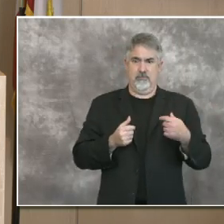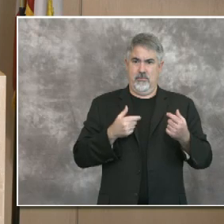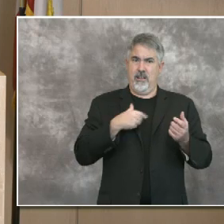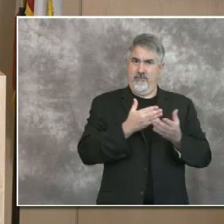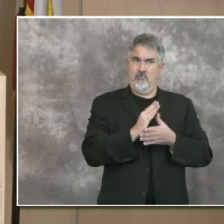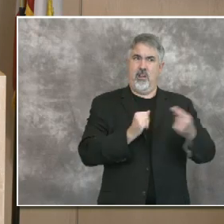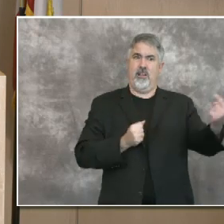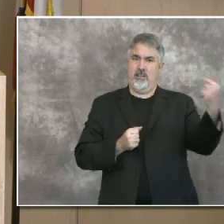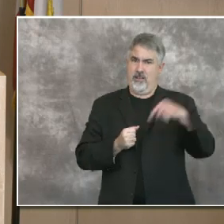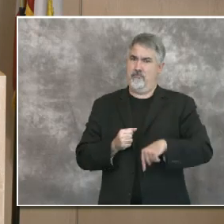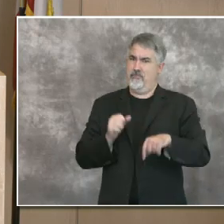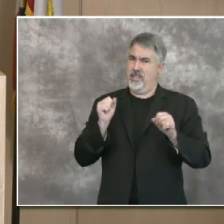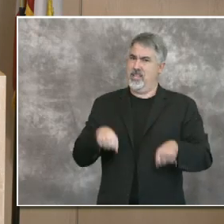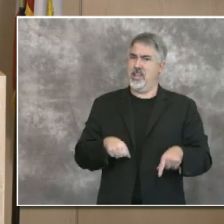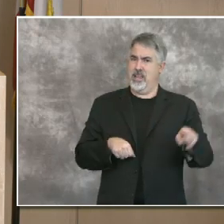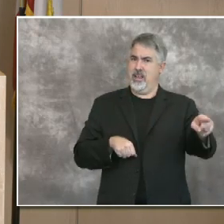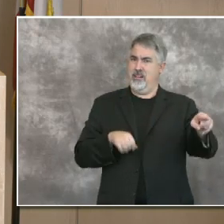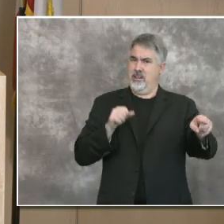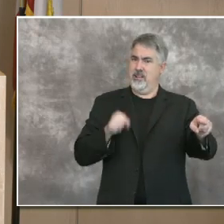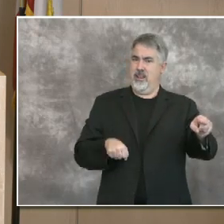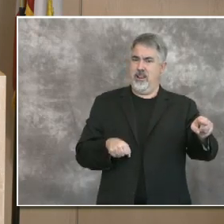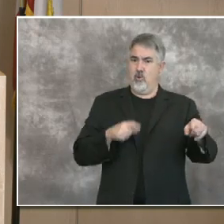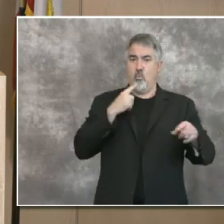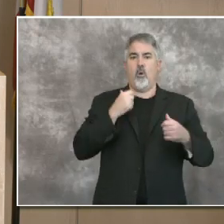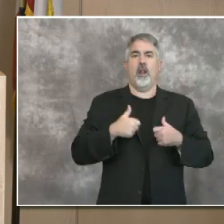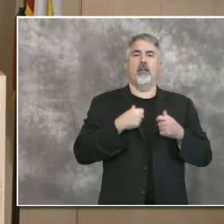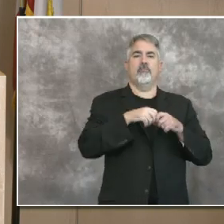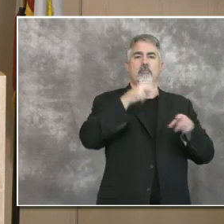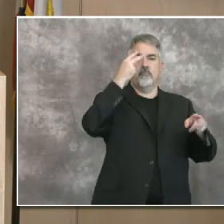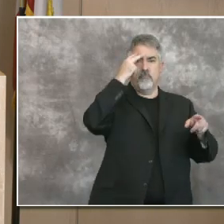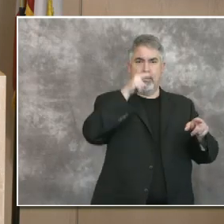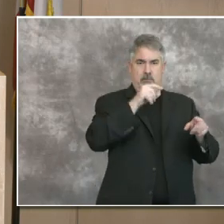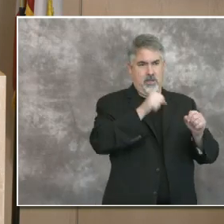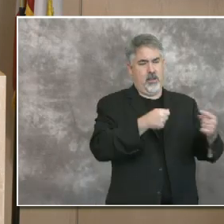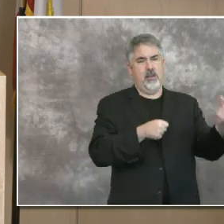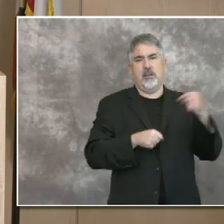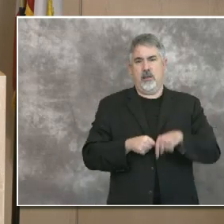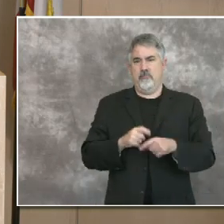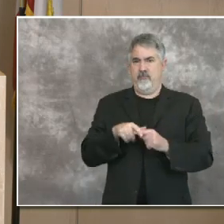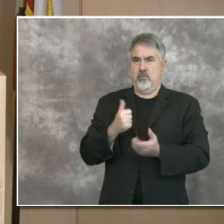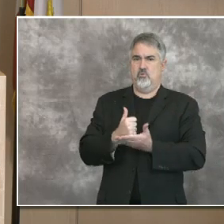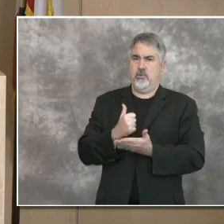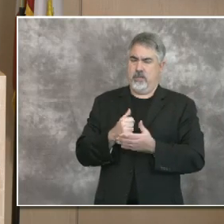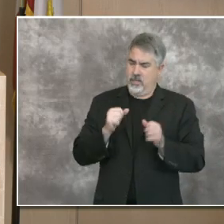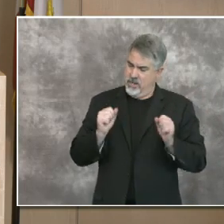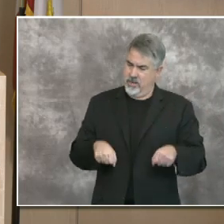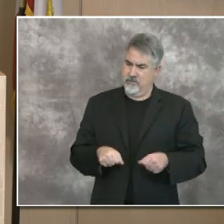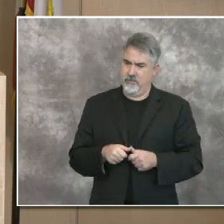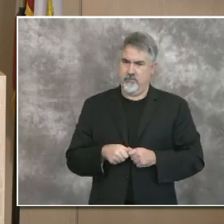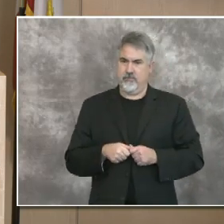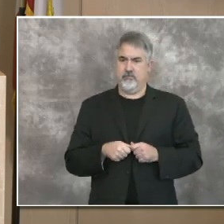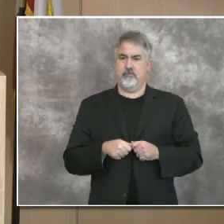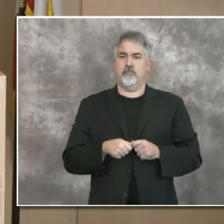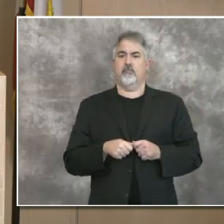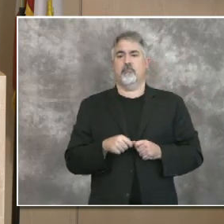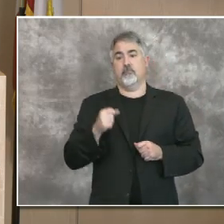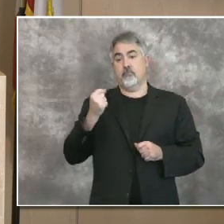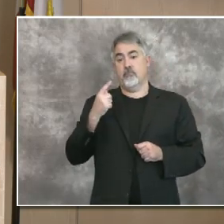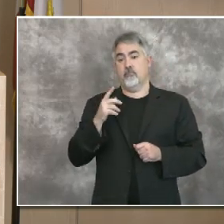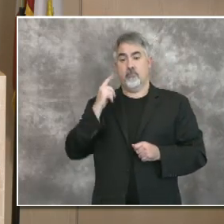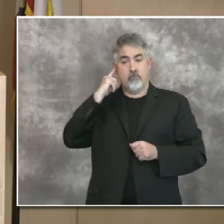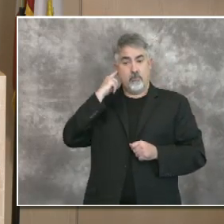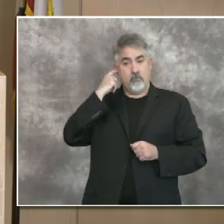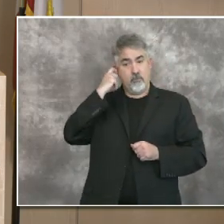come over and seek treatment if they want to. While TJ or